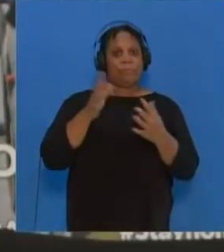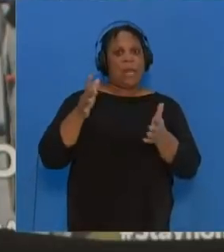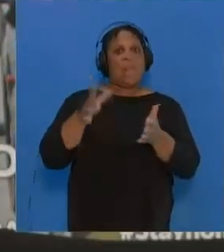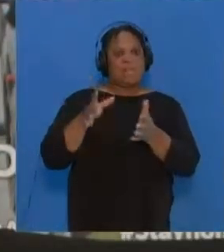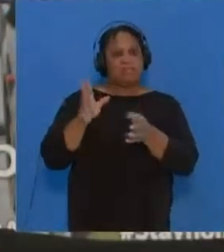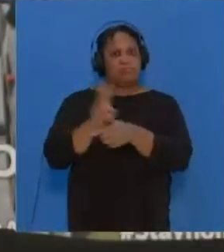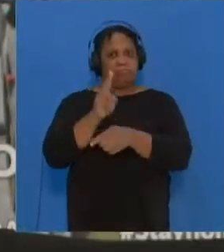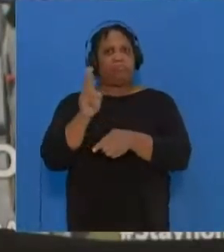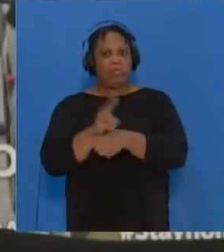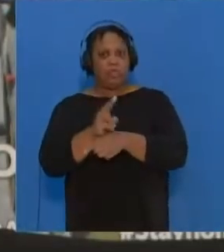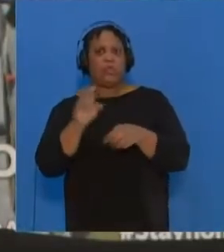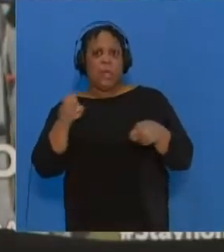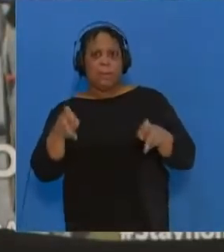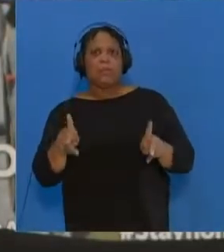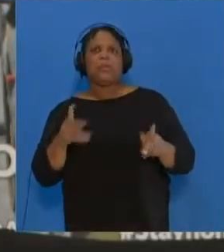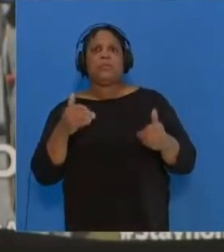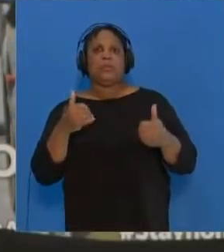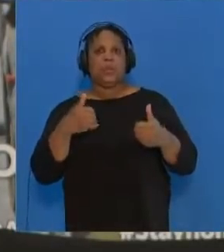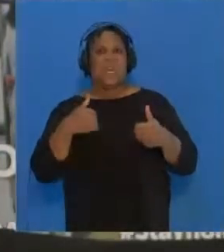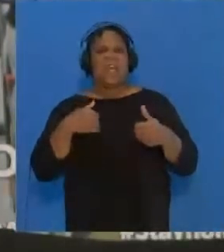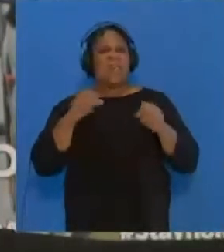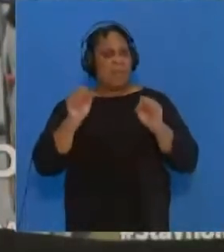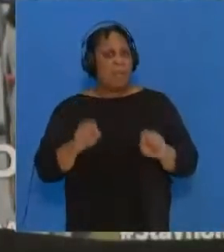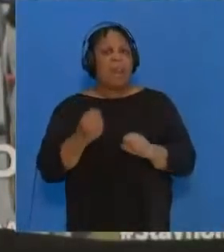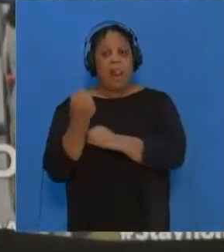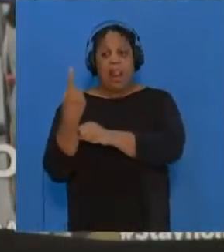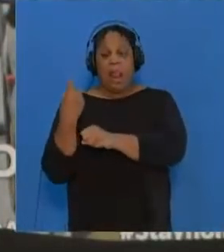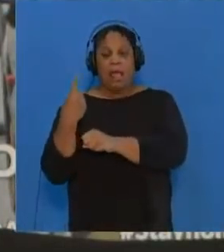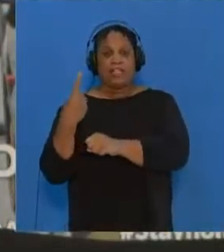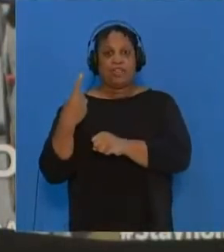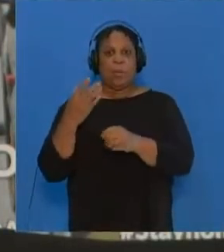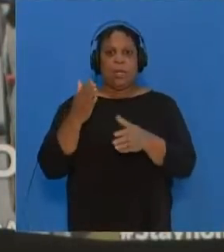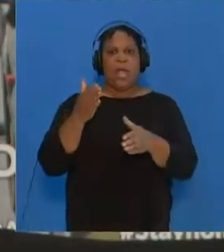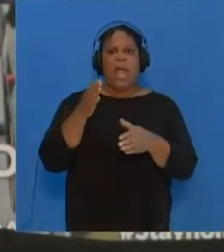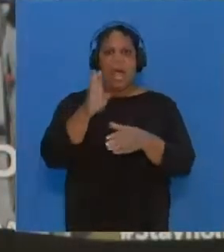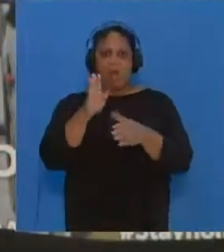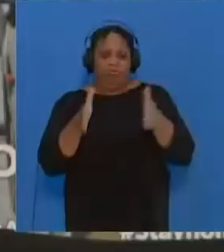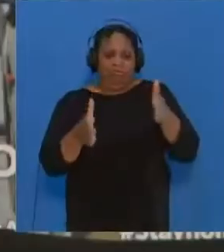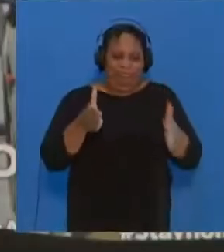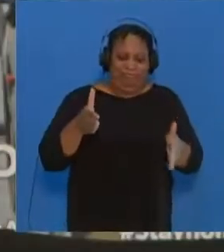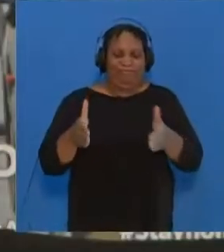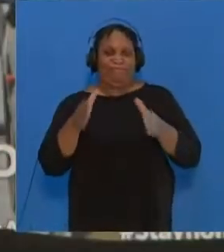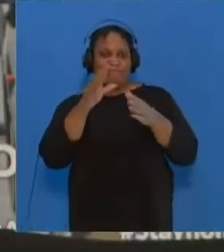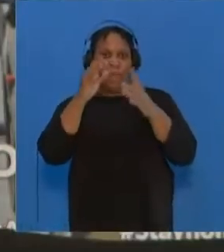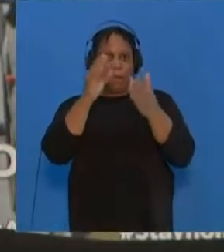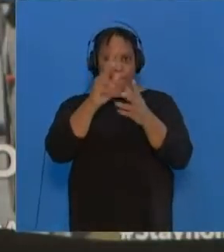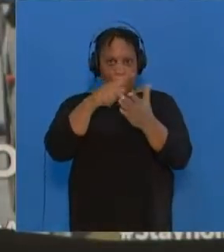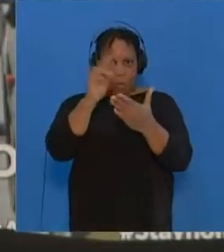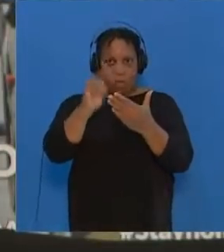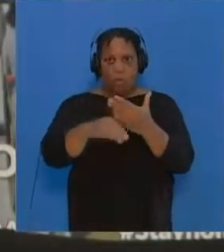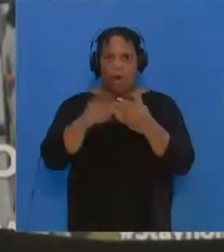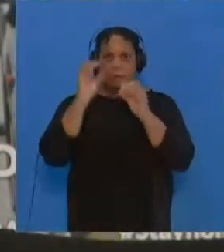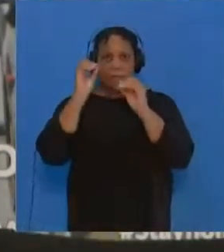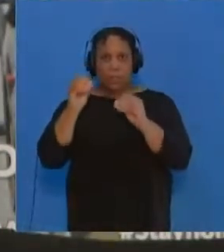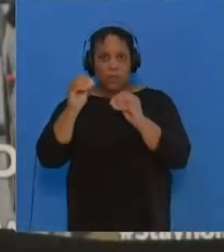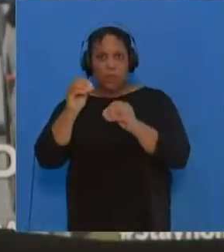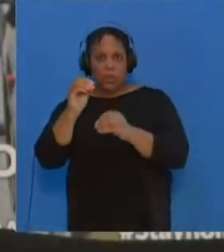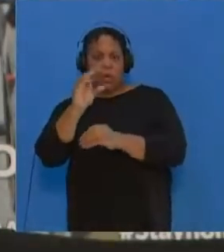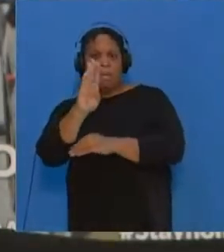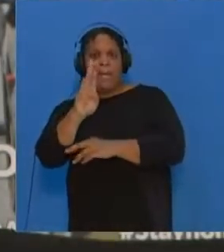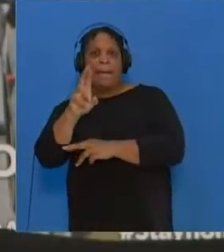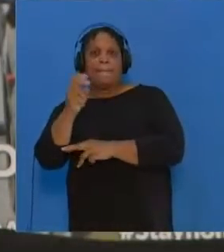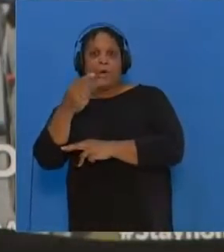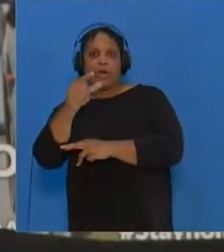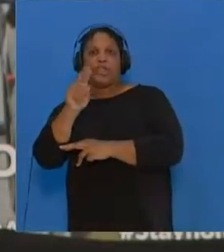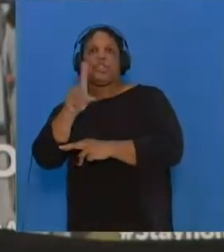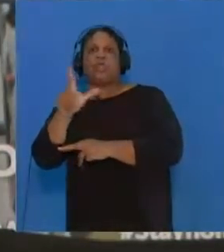of those programs. We have the ability. Last year, we had a robotics program that was taught by Mr. Darren Butch Burchell, and it was going really